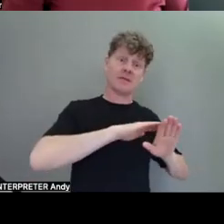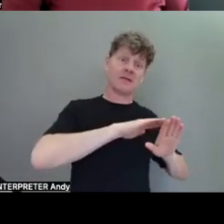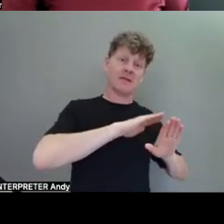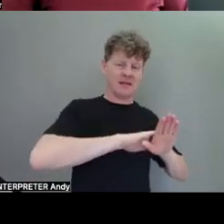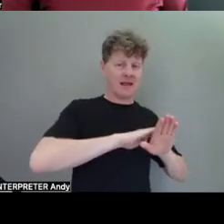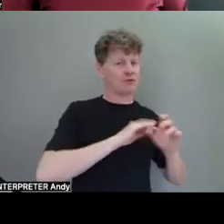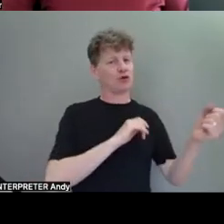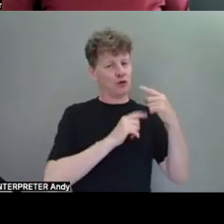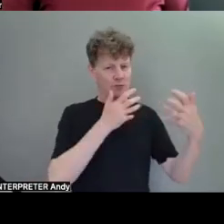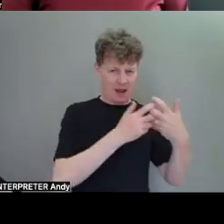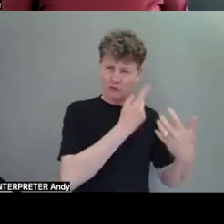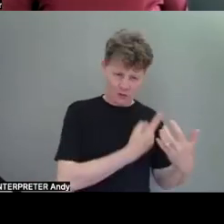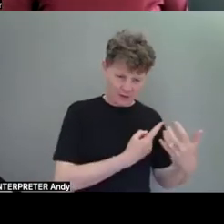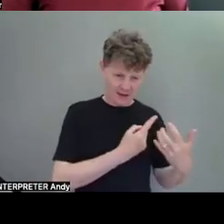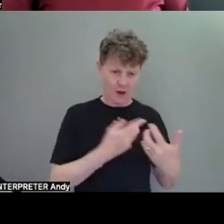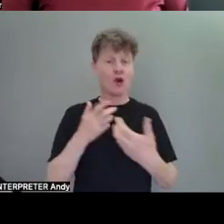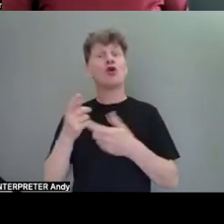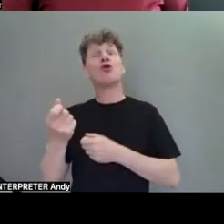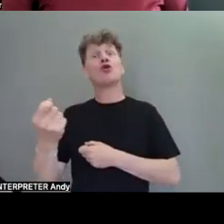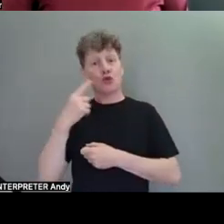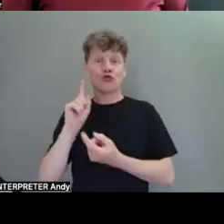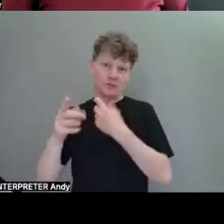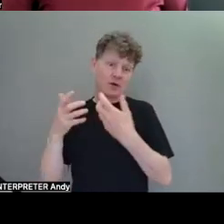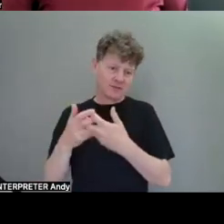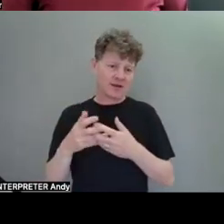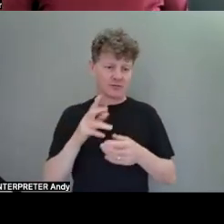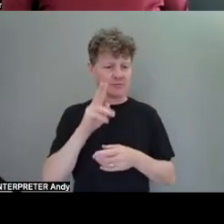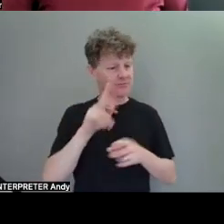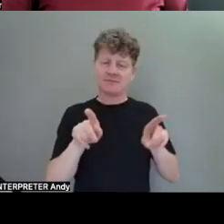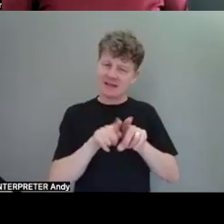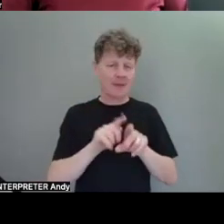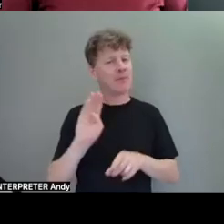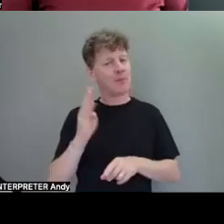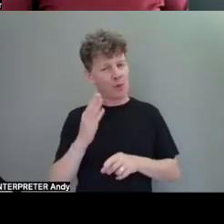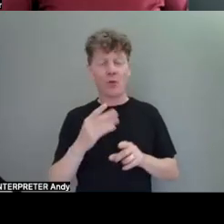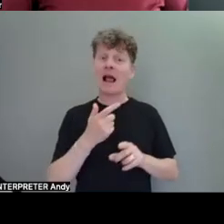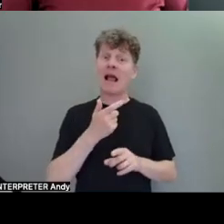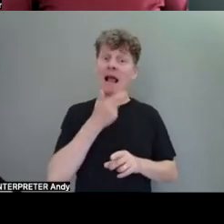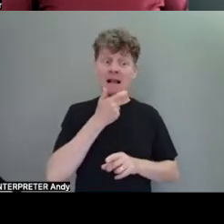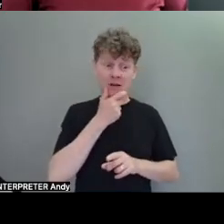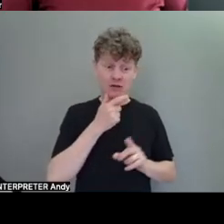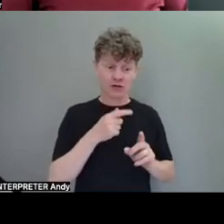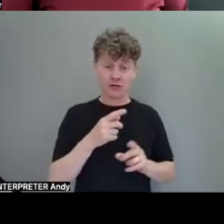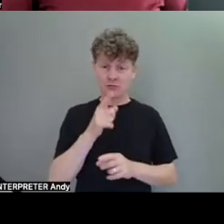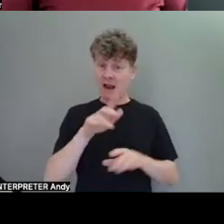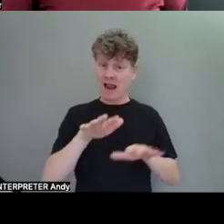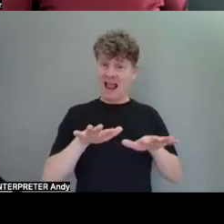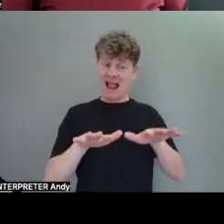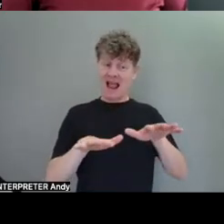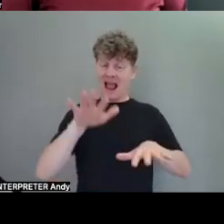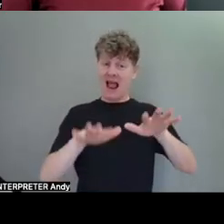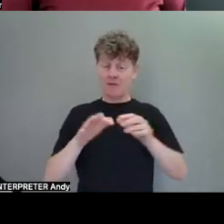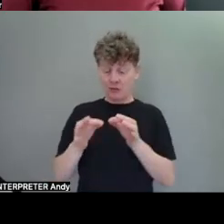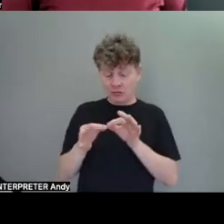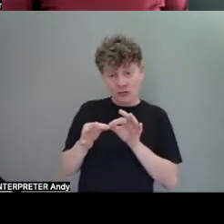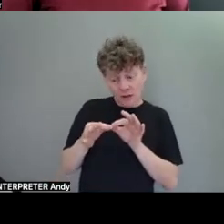matched on the right. And in blue, English, we see that the average path length